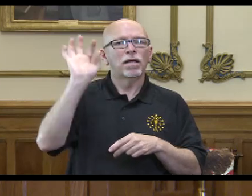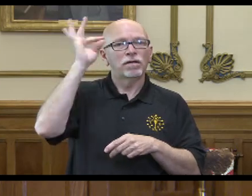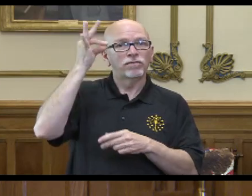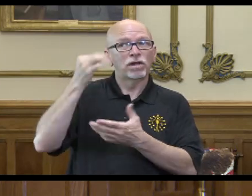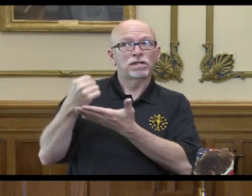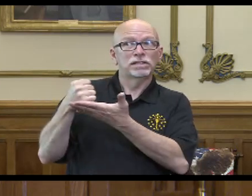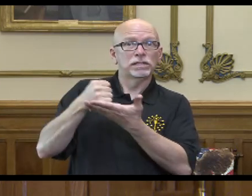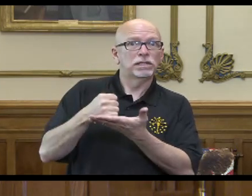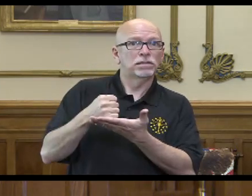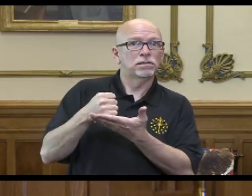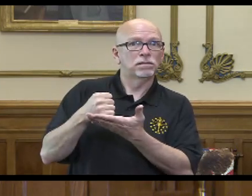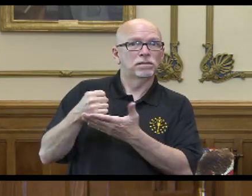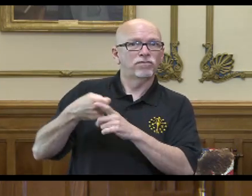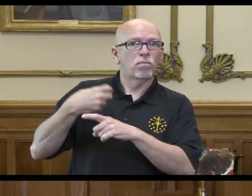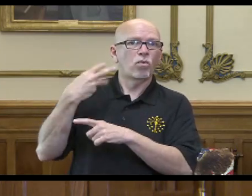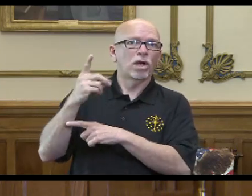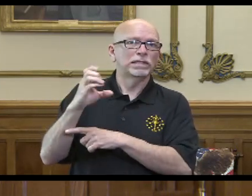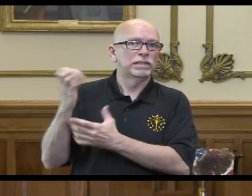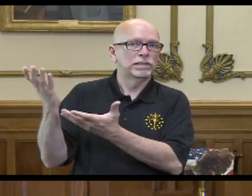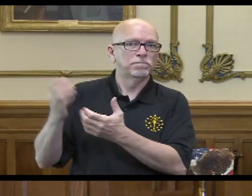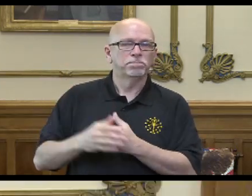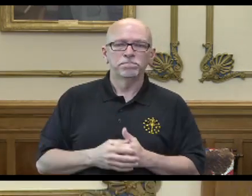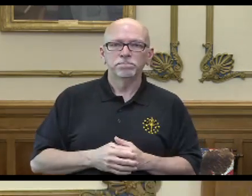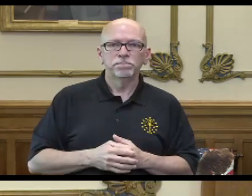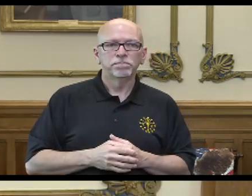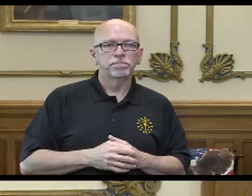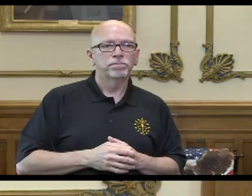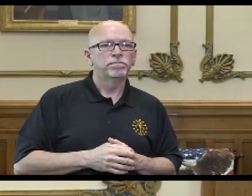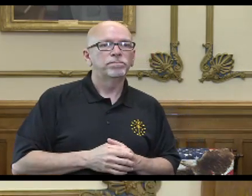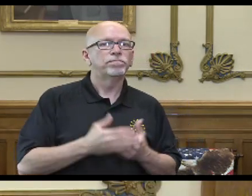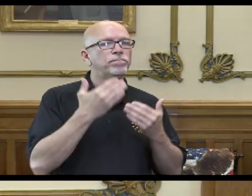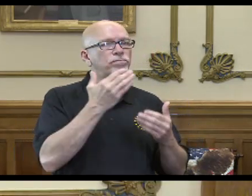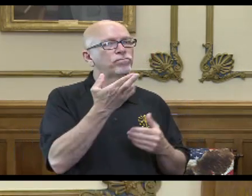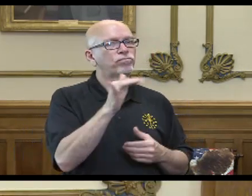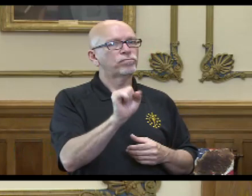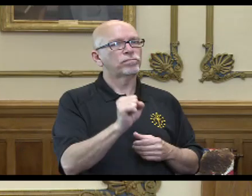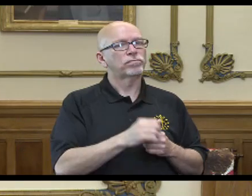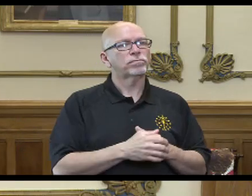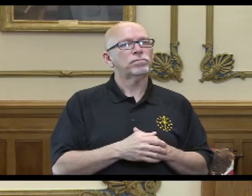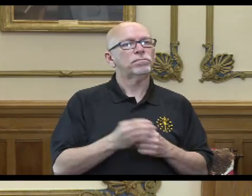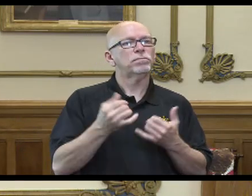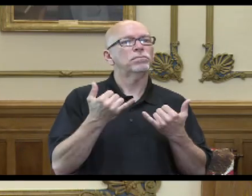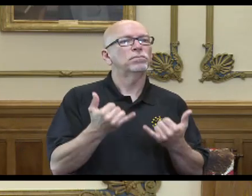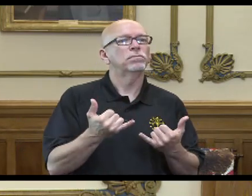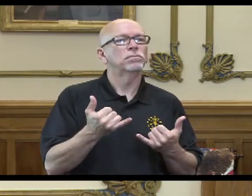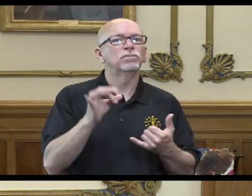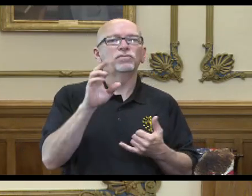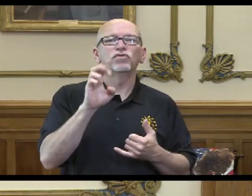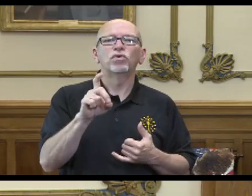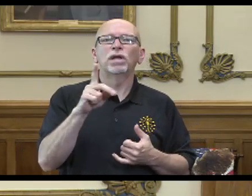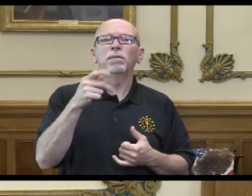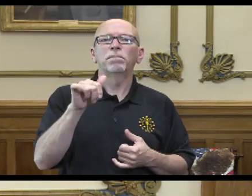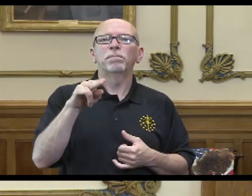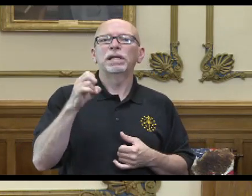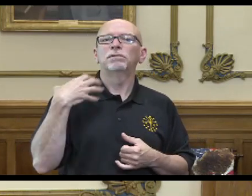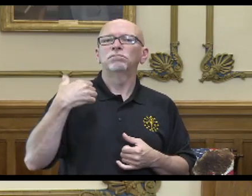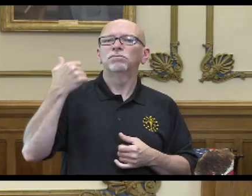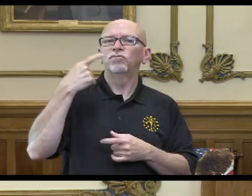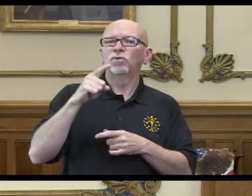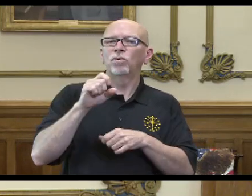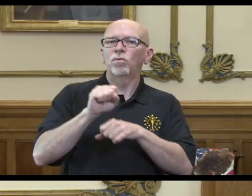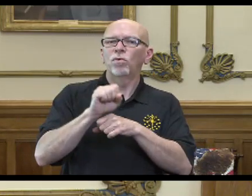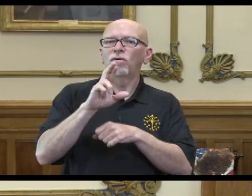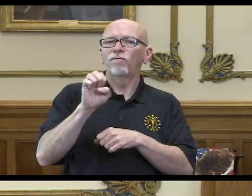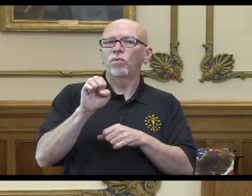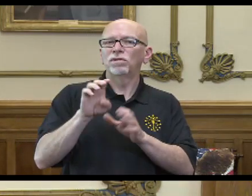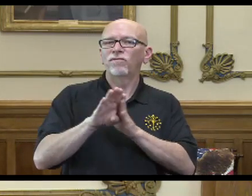federal assistance coming out of Washington. Thank you, Chris. And now Commissioner Fred Payne from the Department of Workforce Development. You've